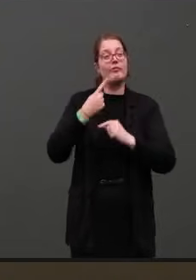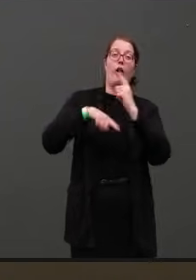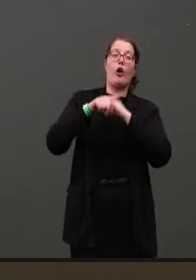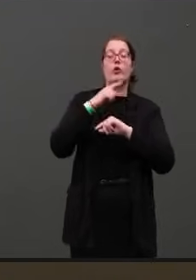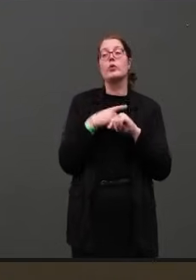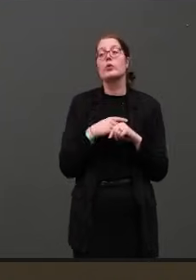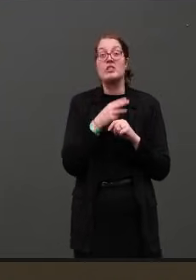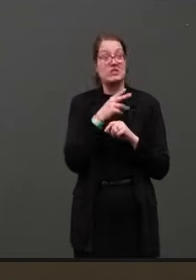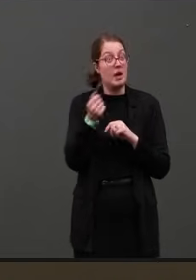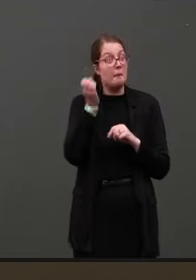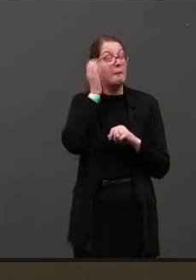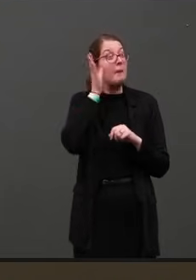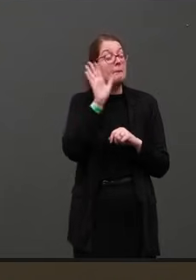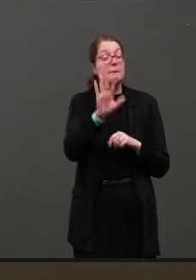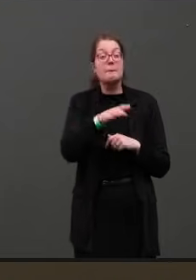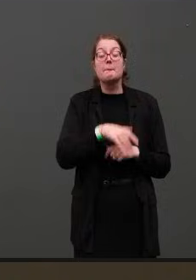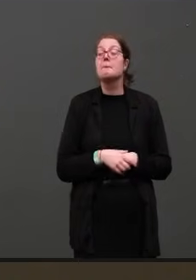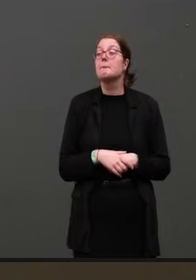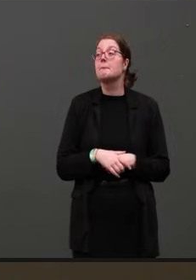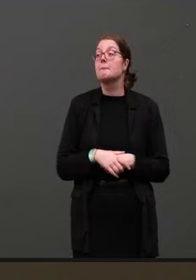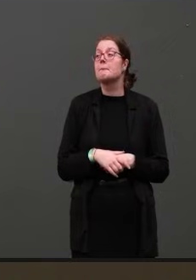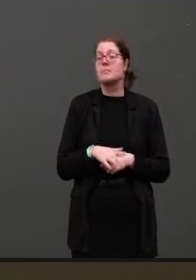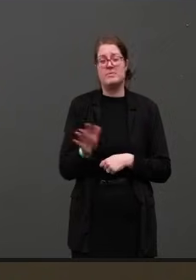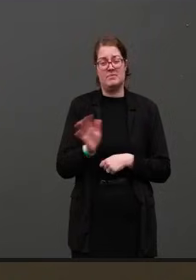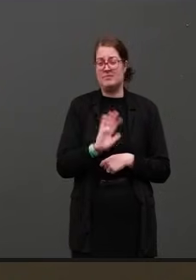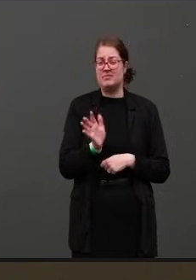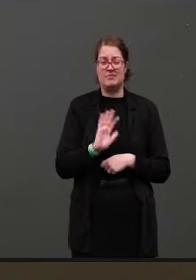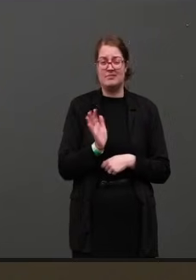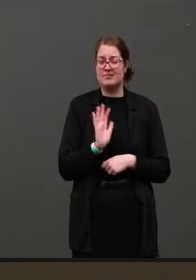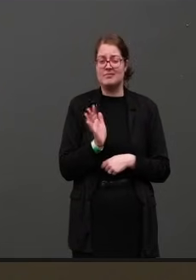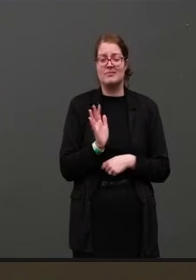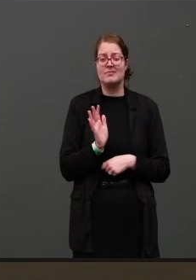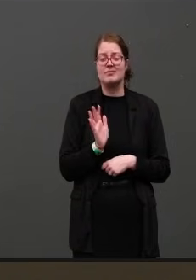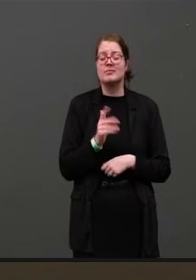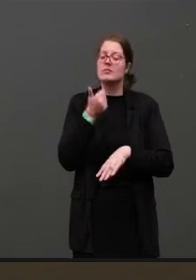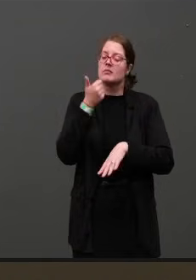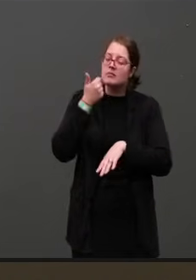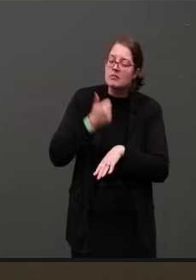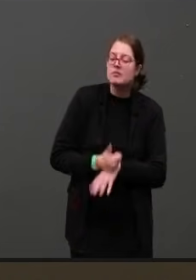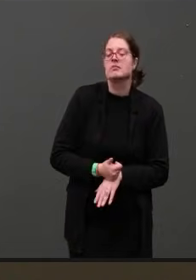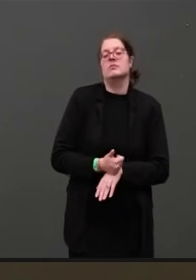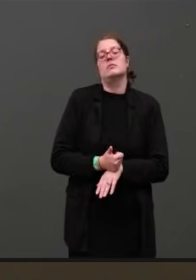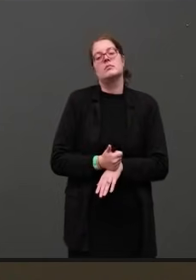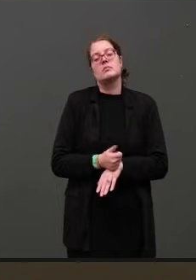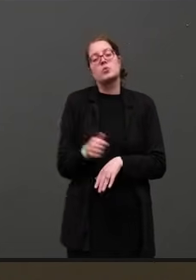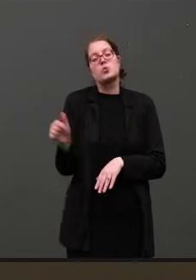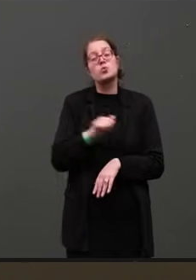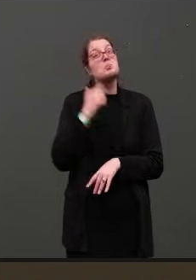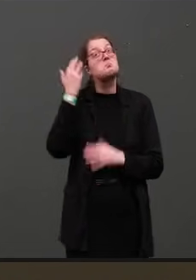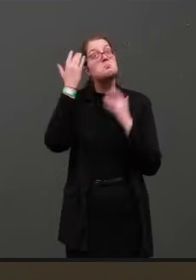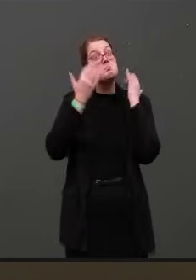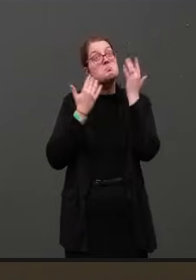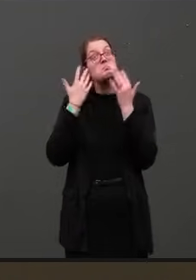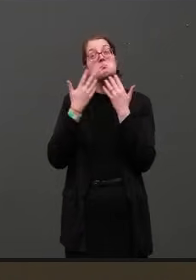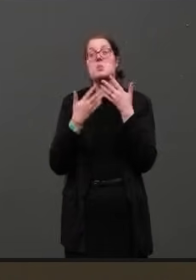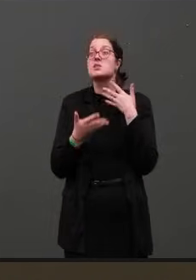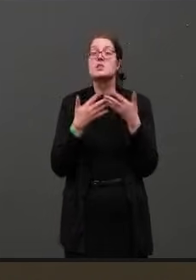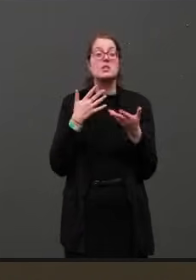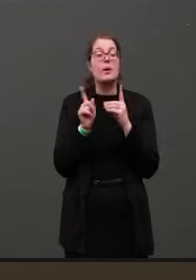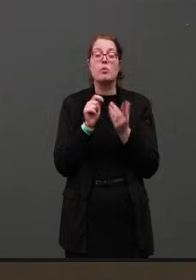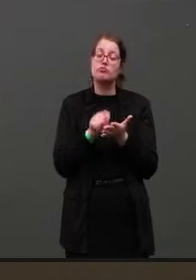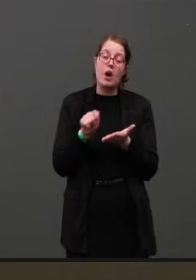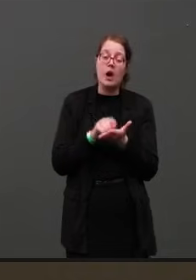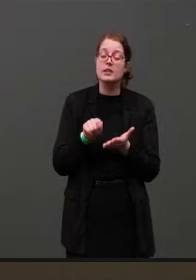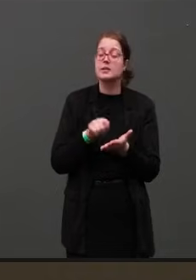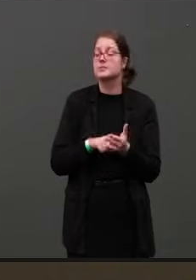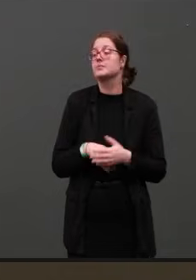about. But this is not that. This is about fundamentals that you should bear in mind no matter what you are writing. So these are our